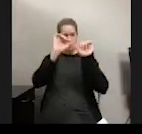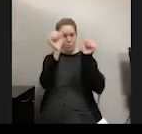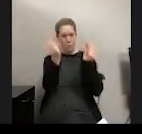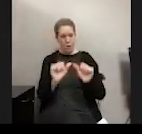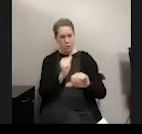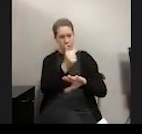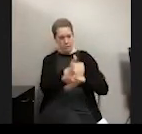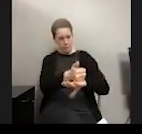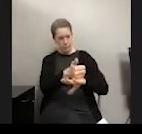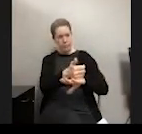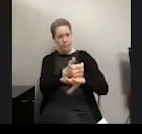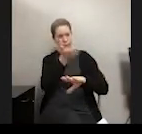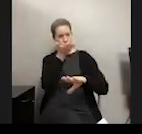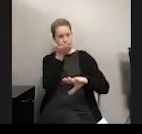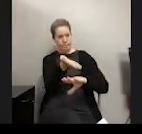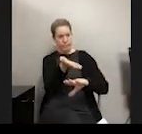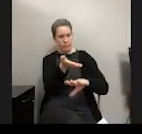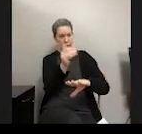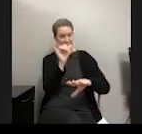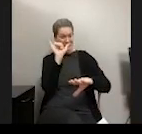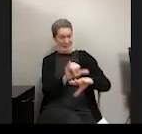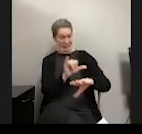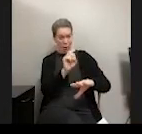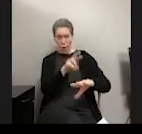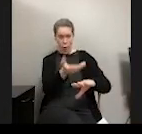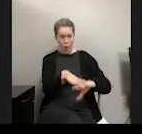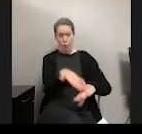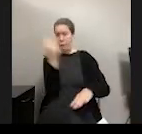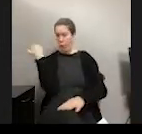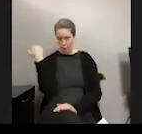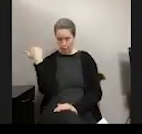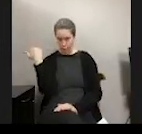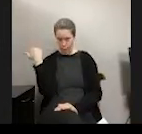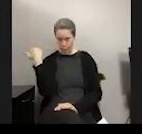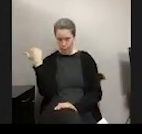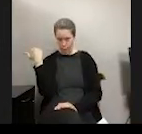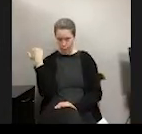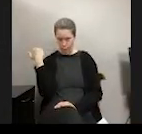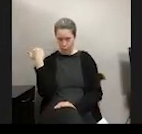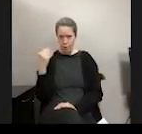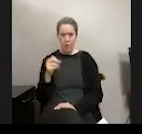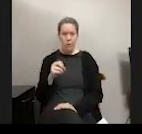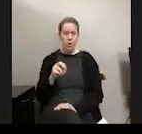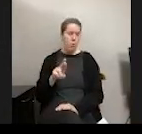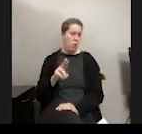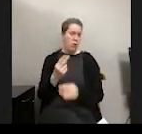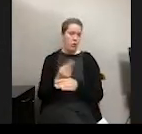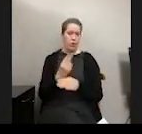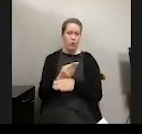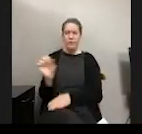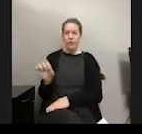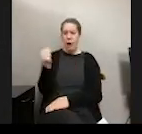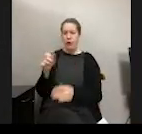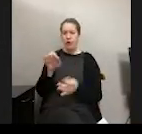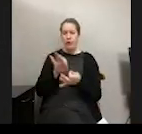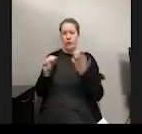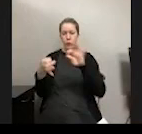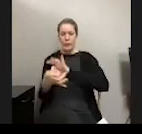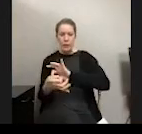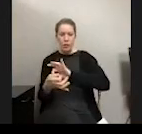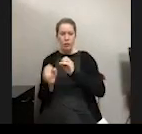they're made into, as you said, a site that can be used for other interpretations or interventions with those